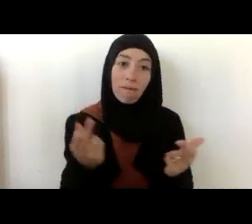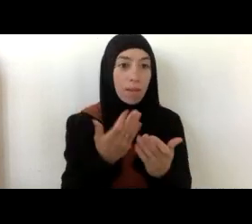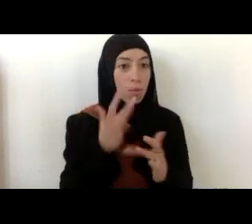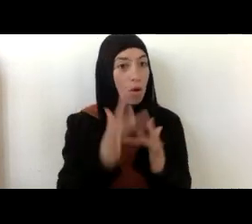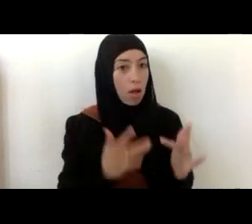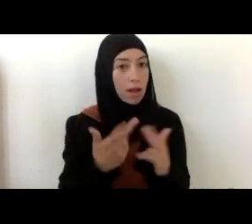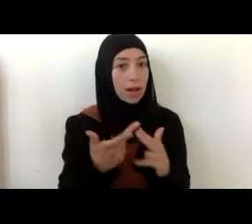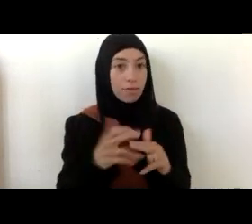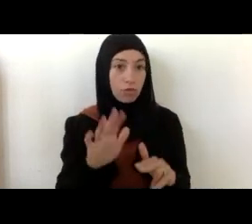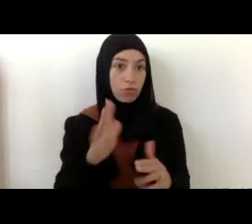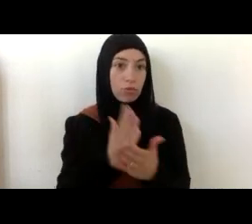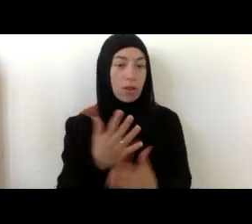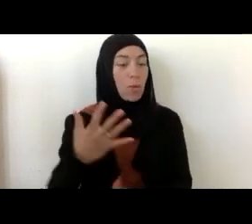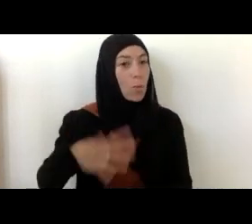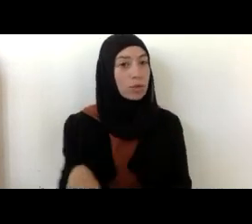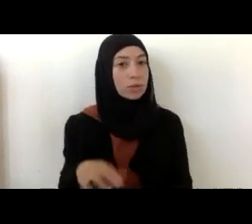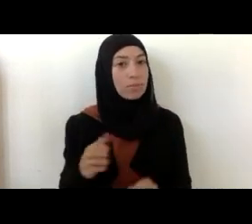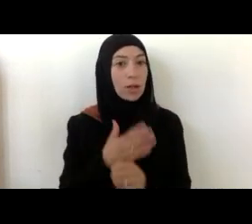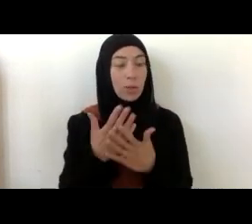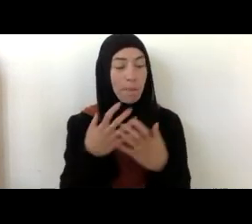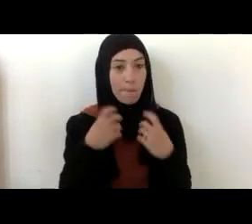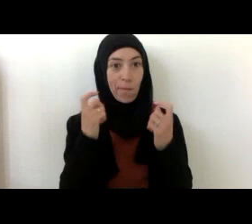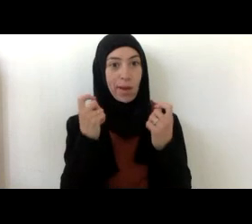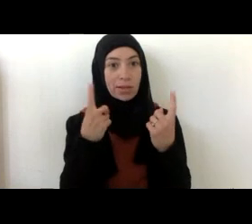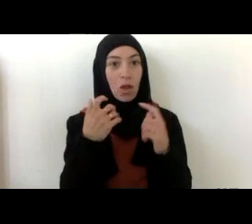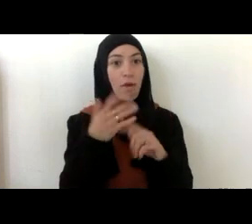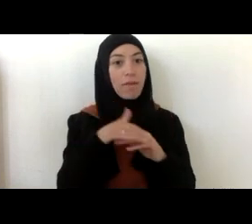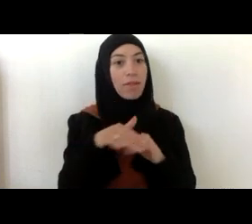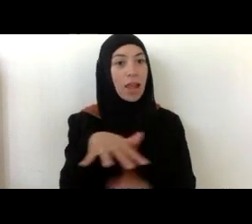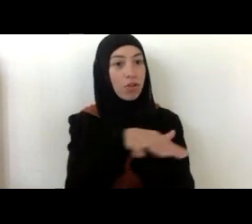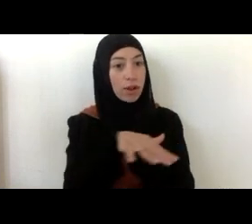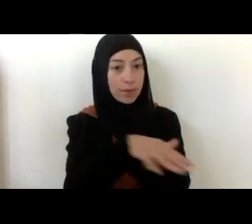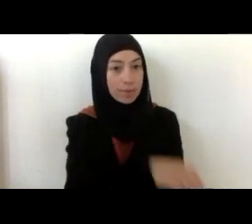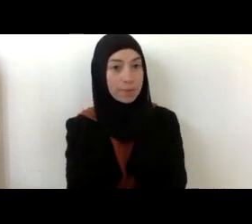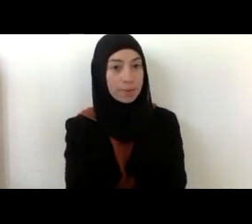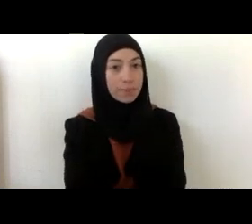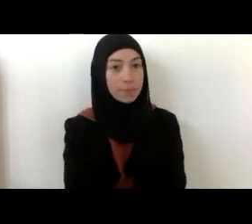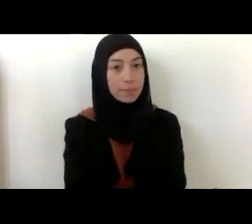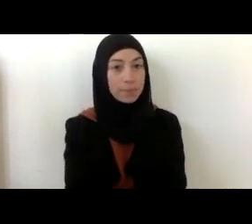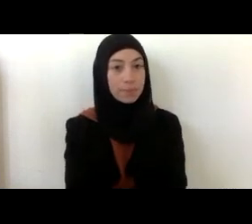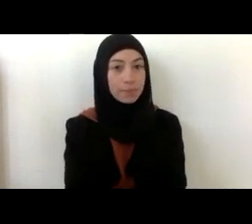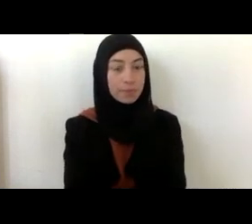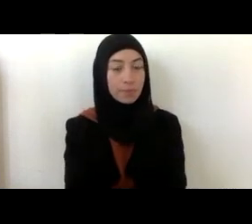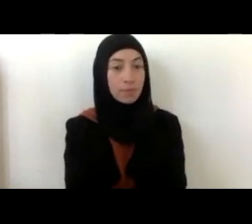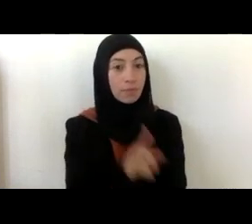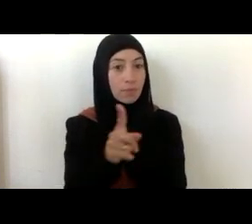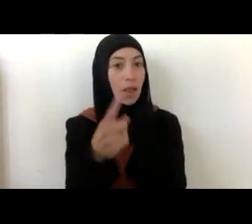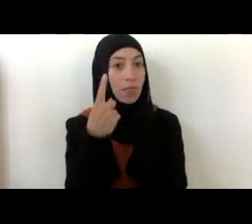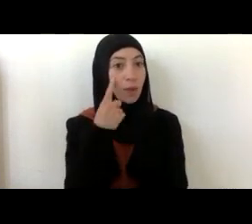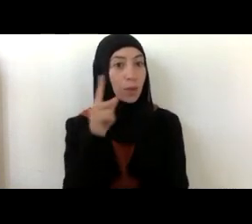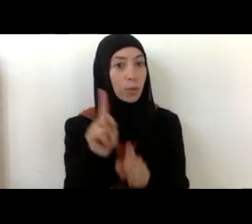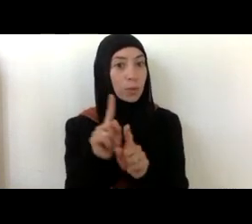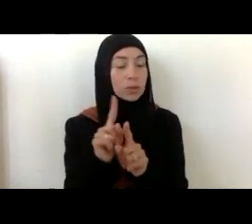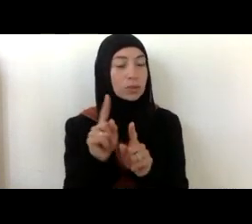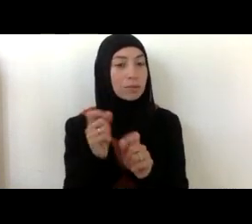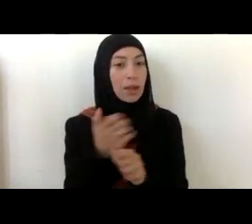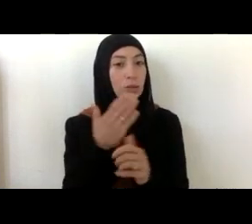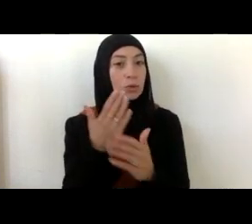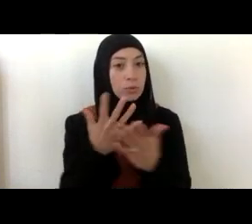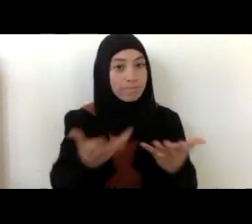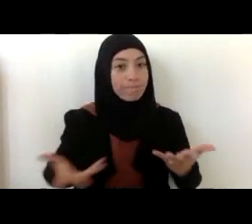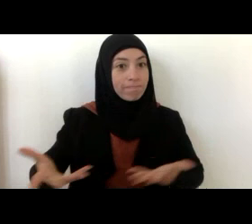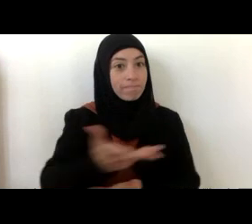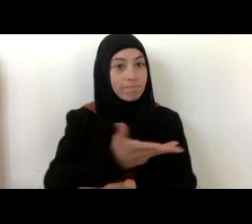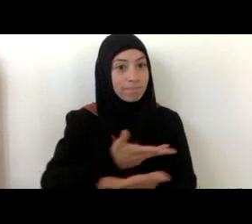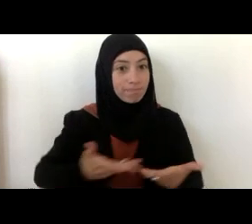you really want to get more understanding of the area. Great. And also I think it would be great if we can round out the conversation and this